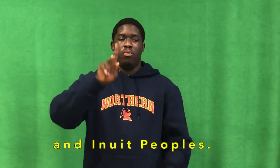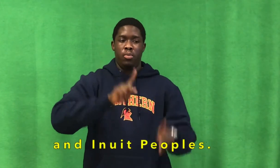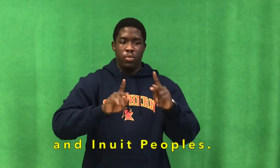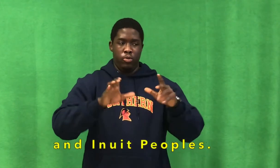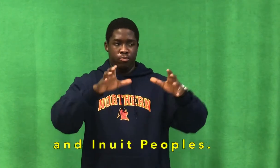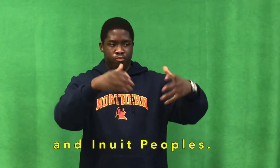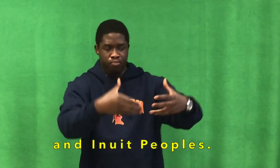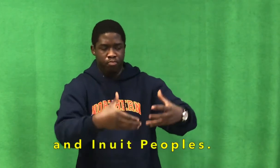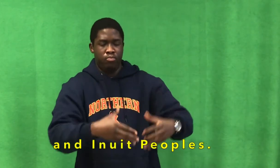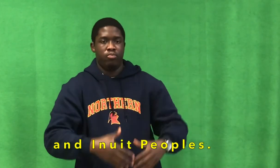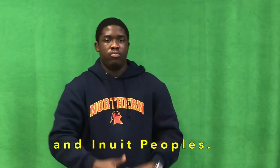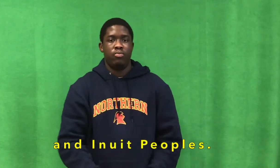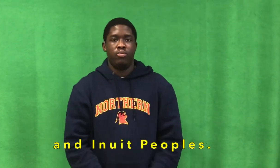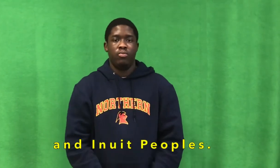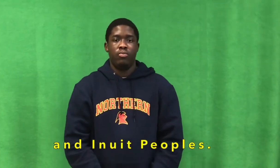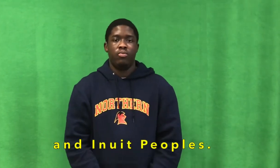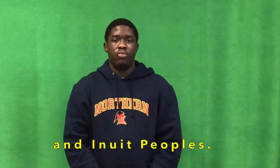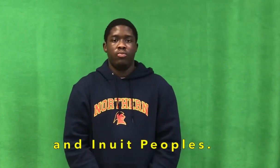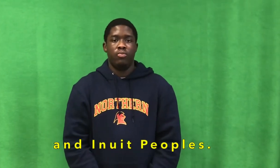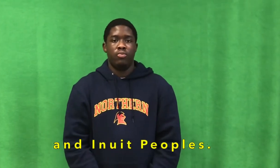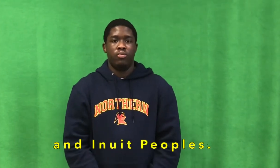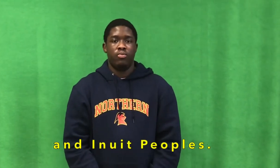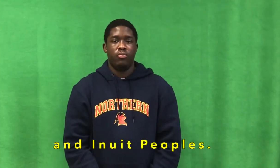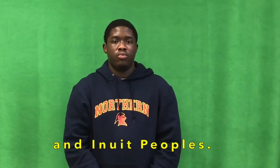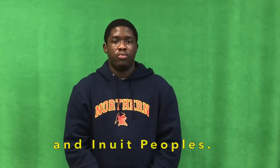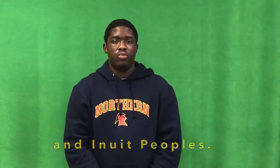and Inuit peoples.